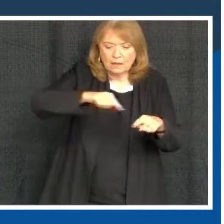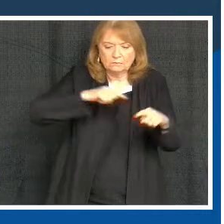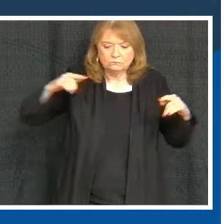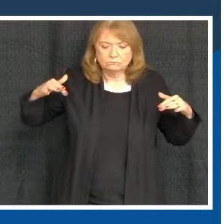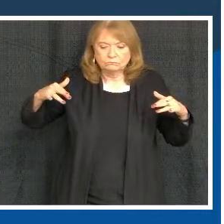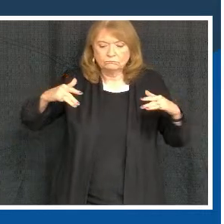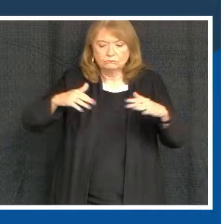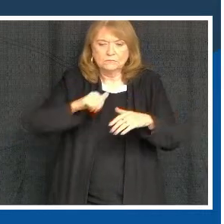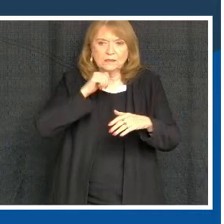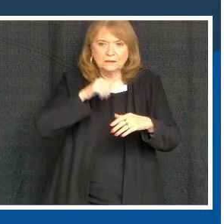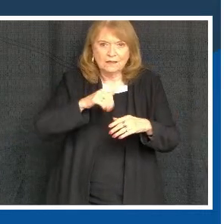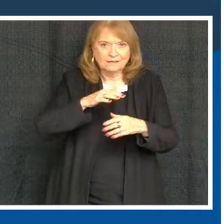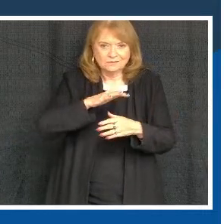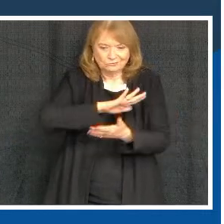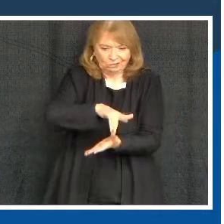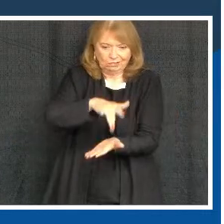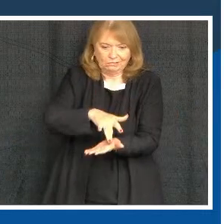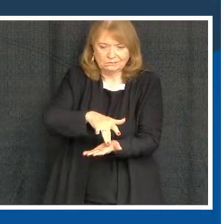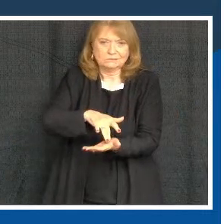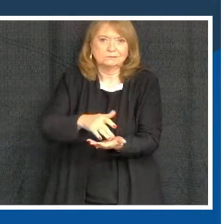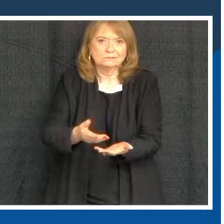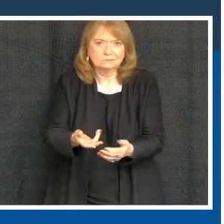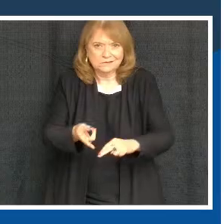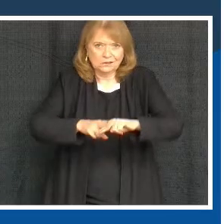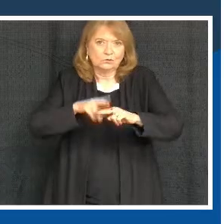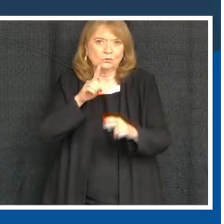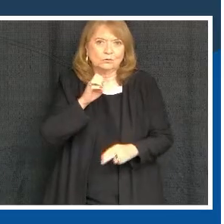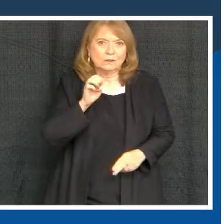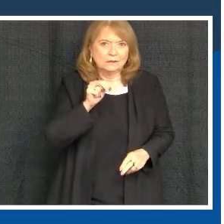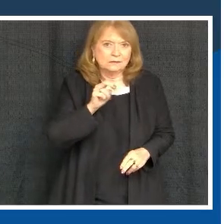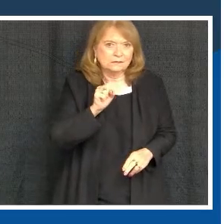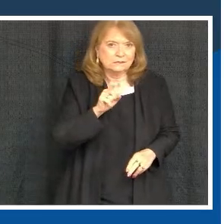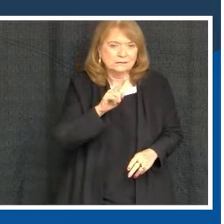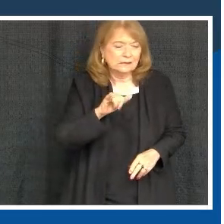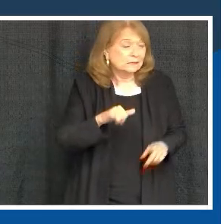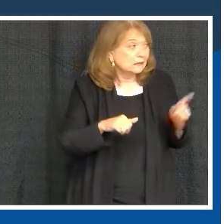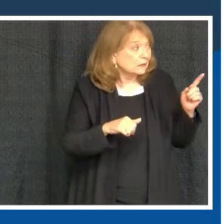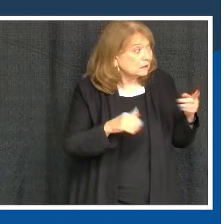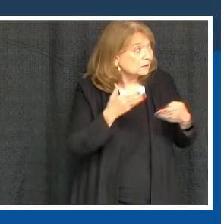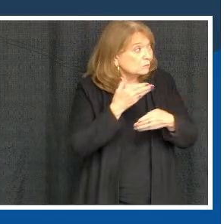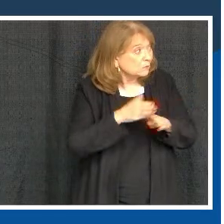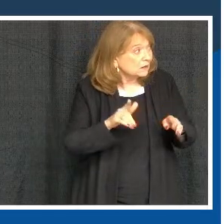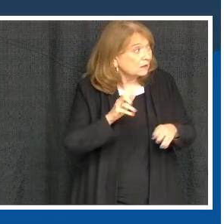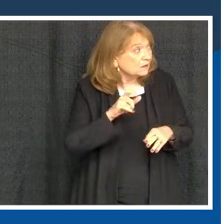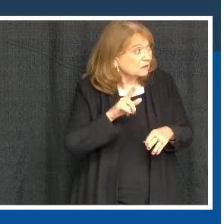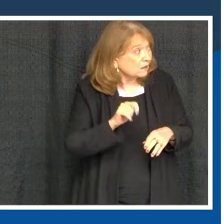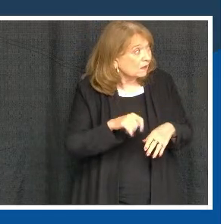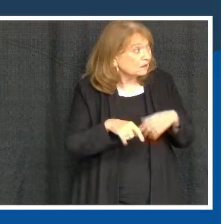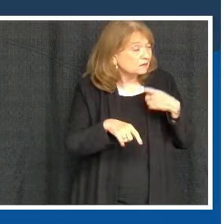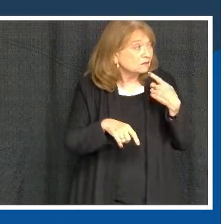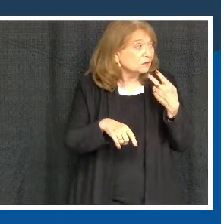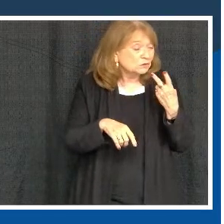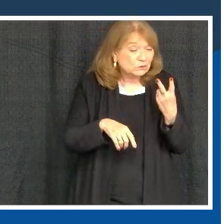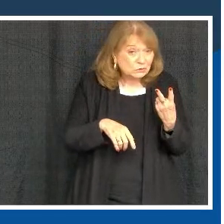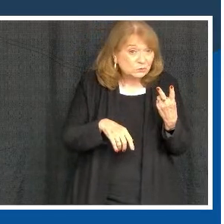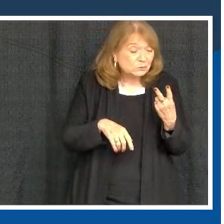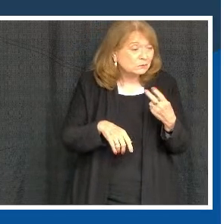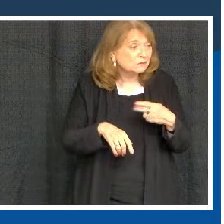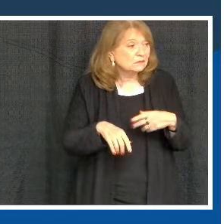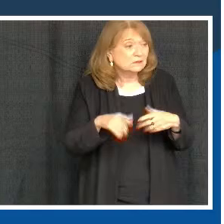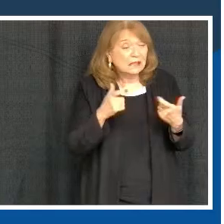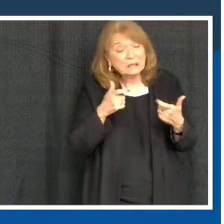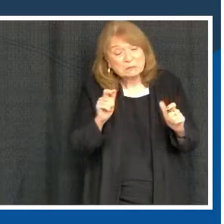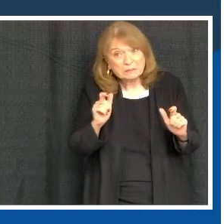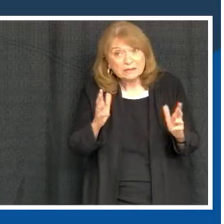say, asking for a zone that allowed them to split this one lot into maybe two, because it is a fairly larger lot according to today's standards, we may